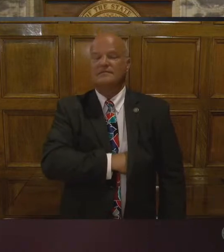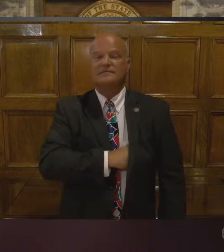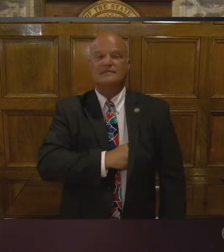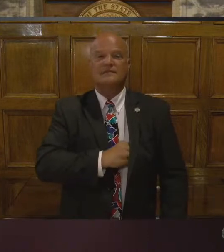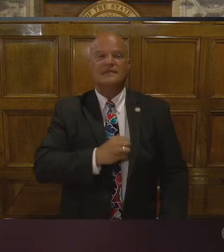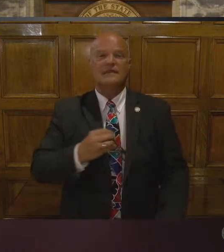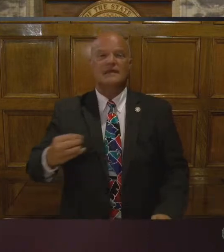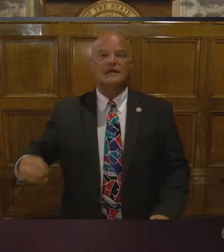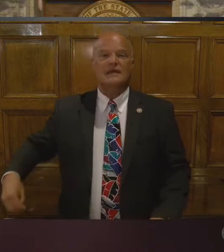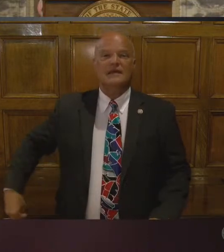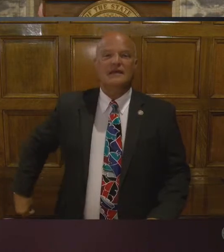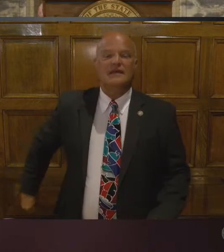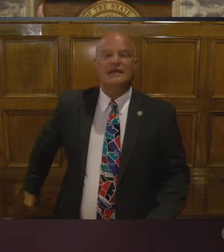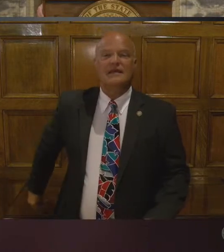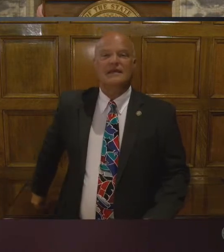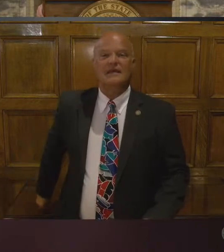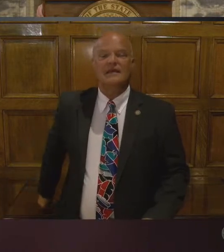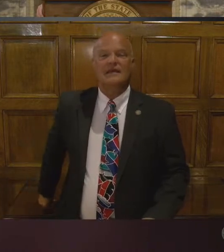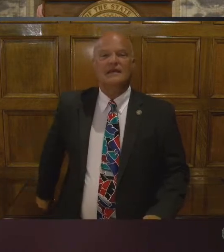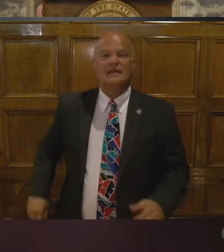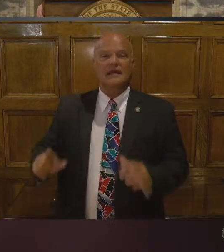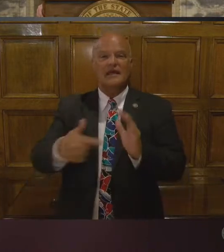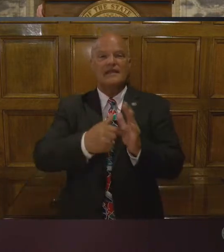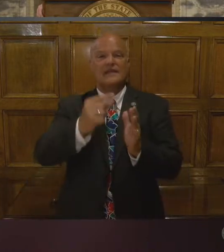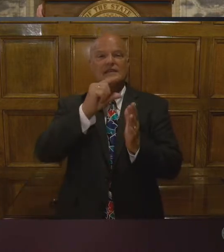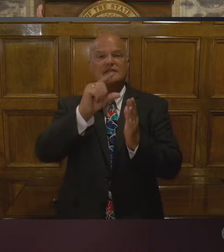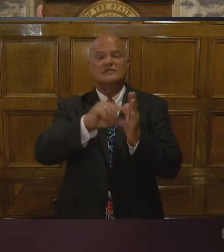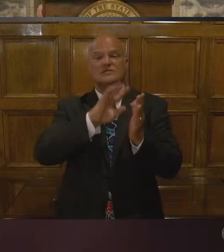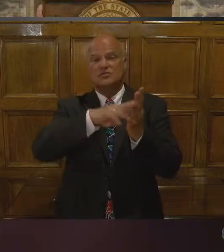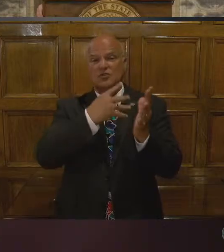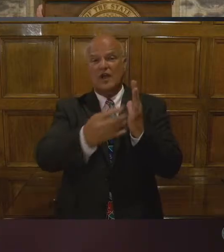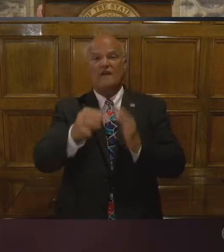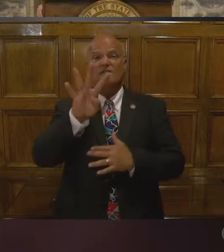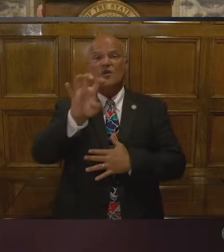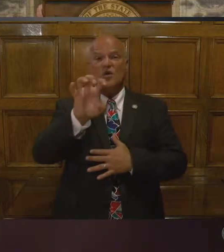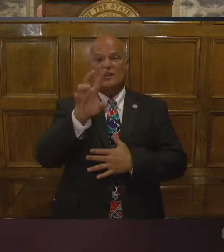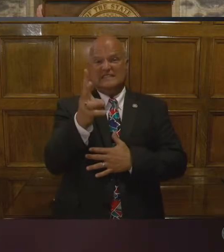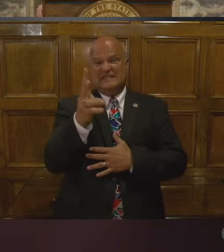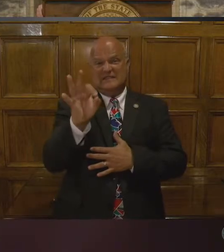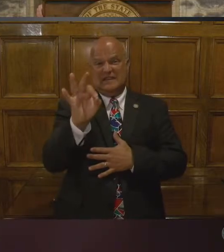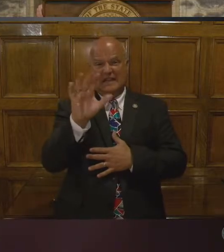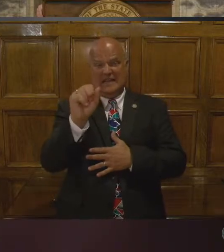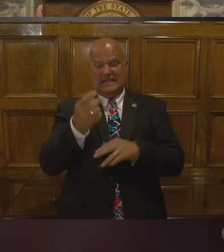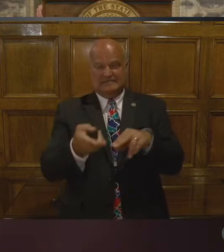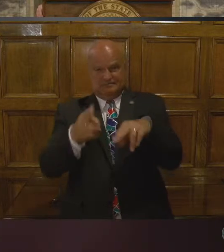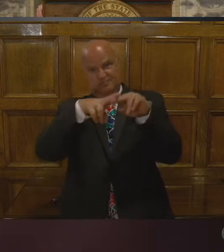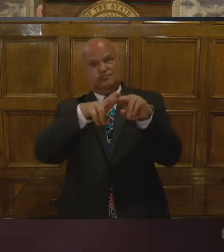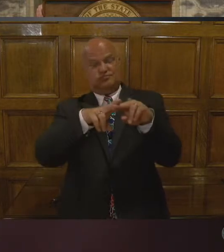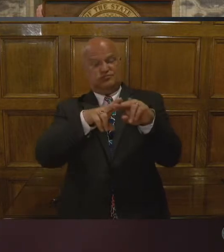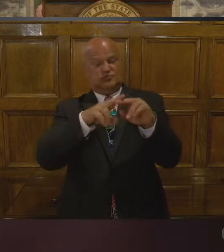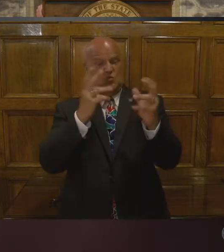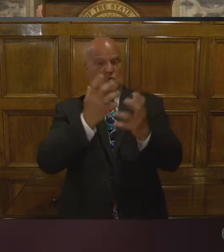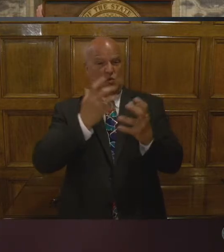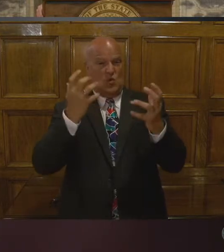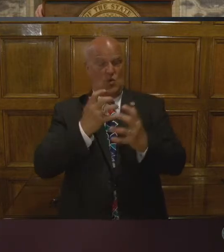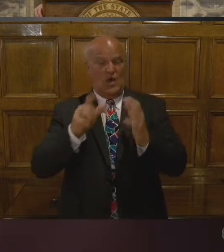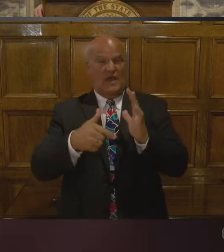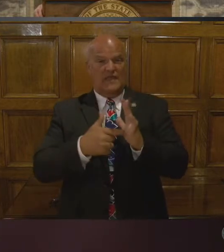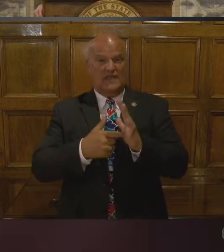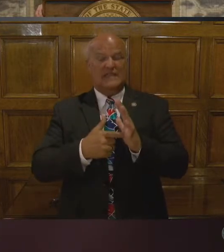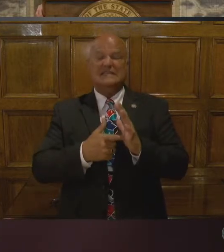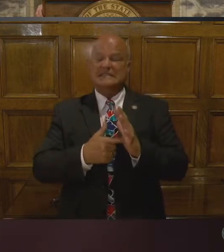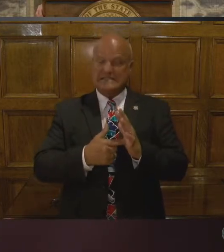from this graph, we have an increase of 479 cases over the last 24 hours. This is in